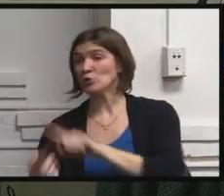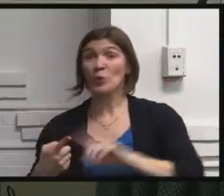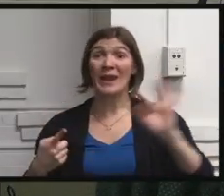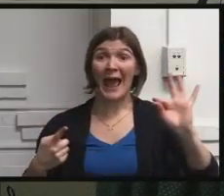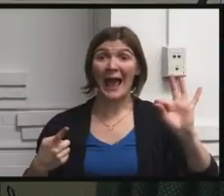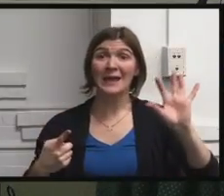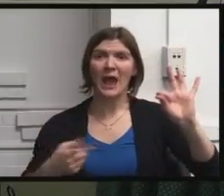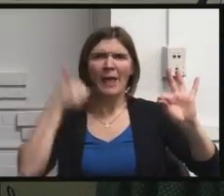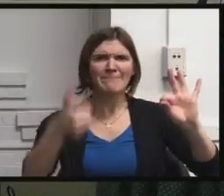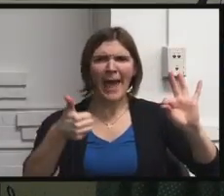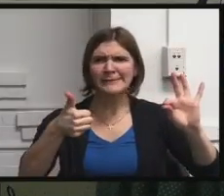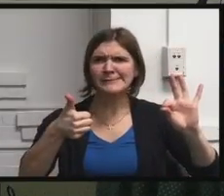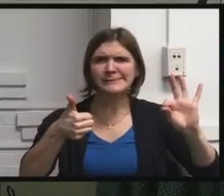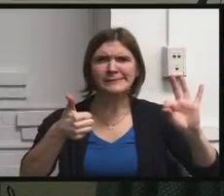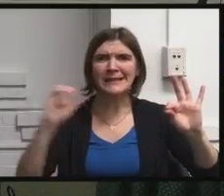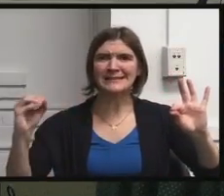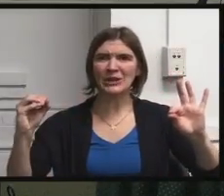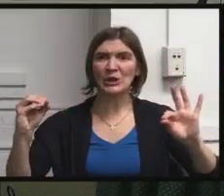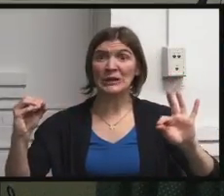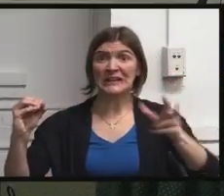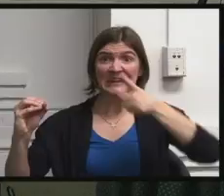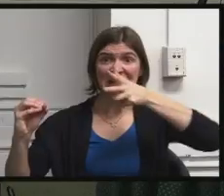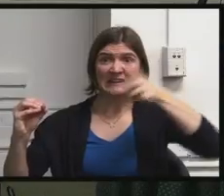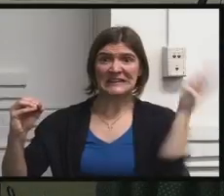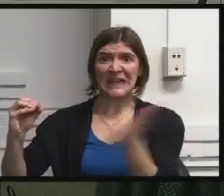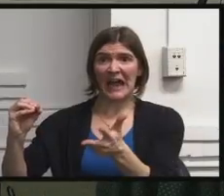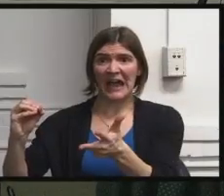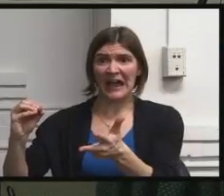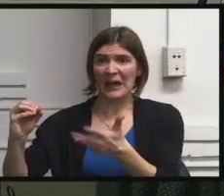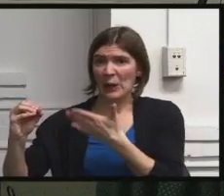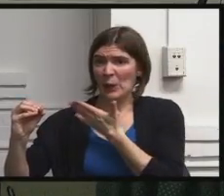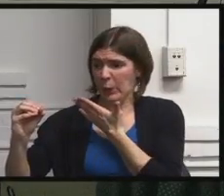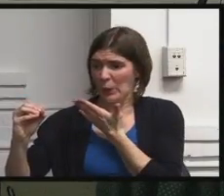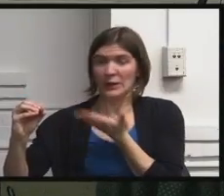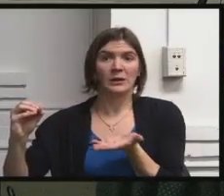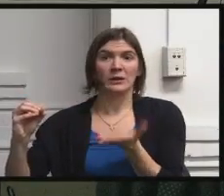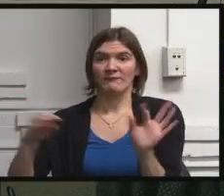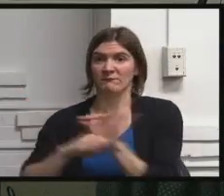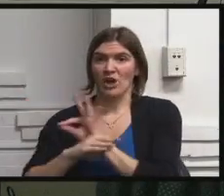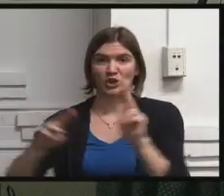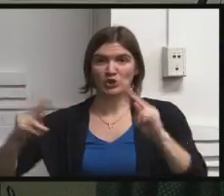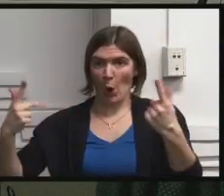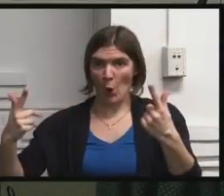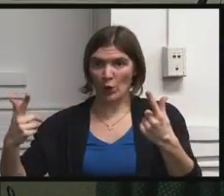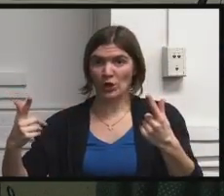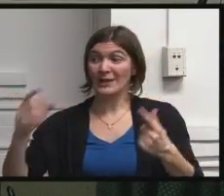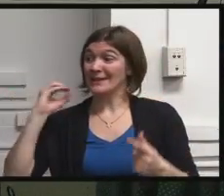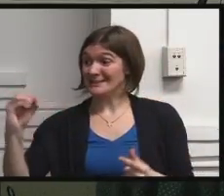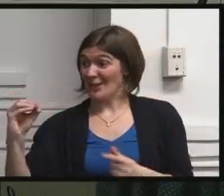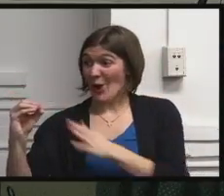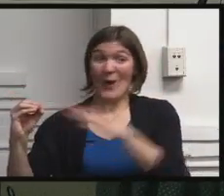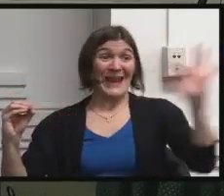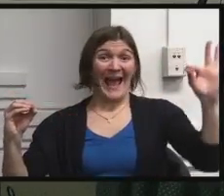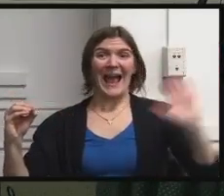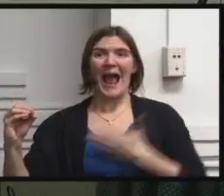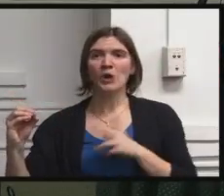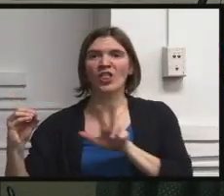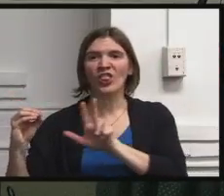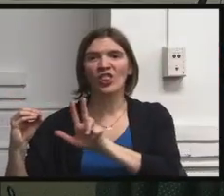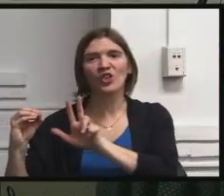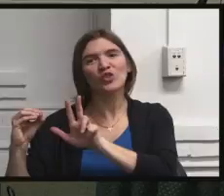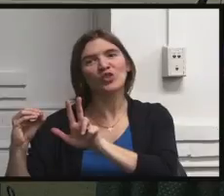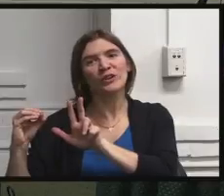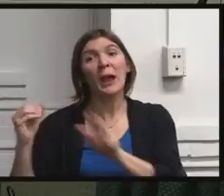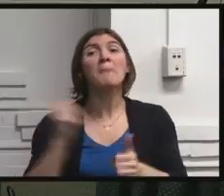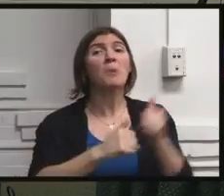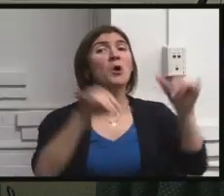9. 9 is the best it could ever be. 0, basically, it doesn't exist. It's no longer functioning or on the state system. All bridges usually start out at about